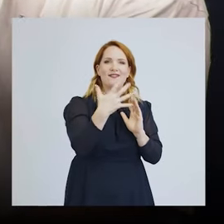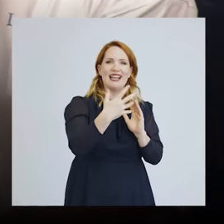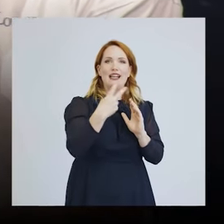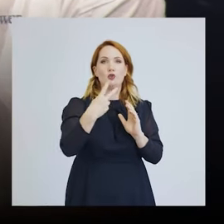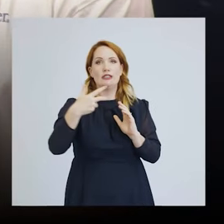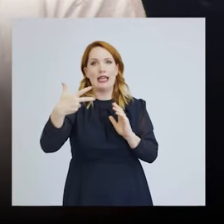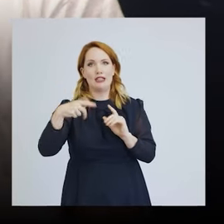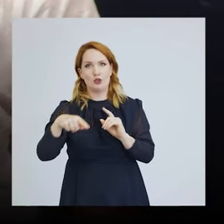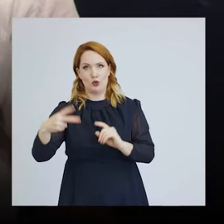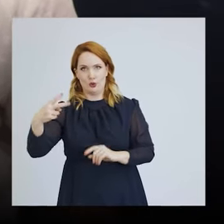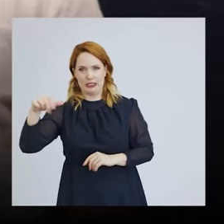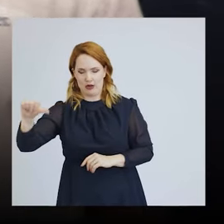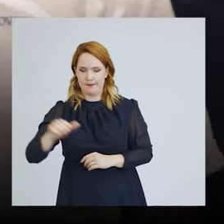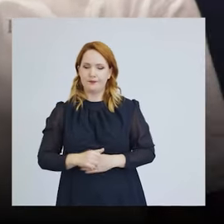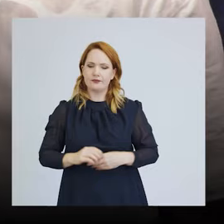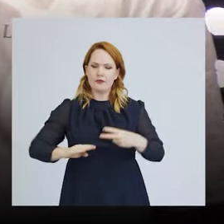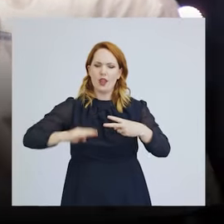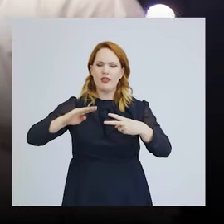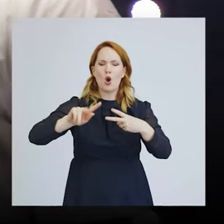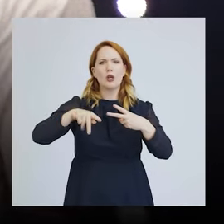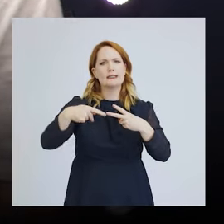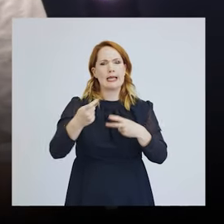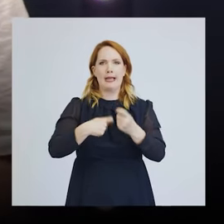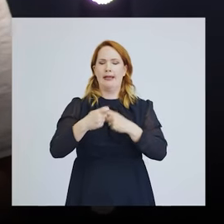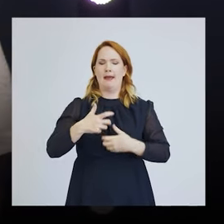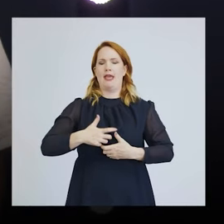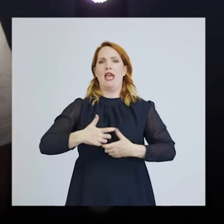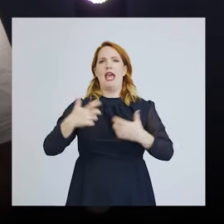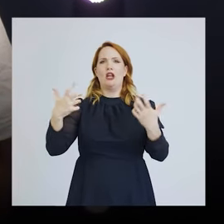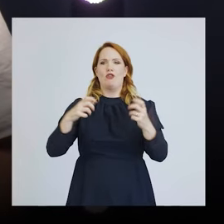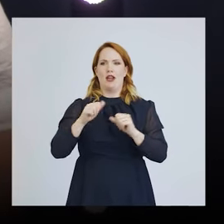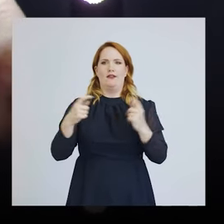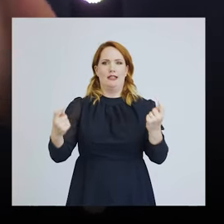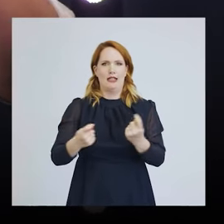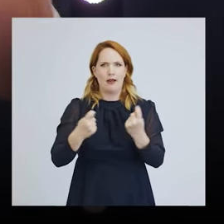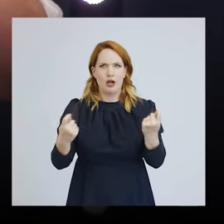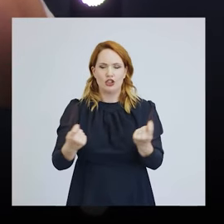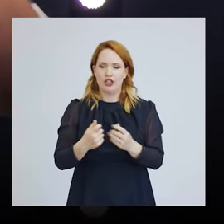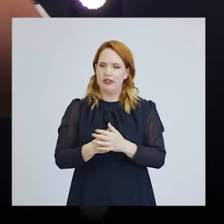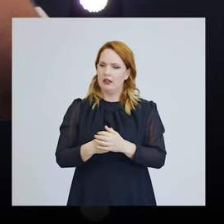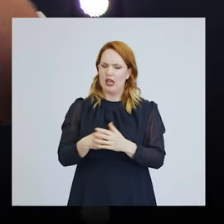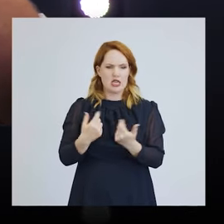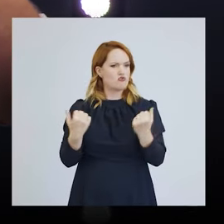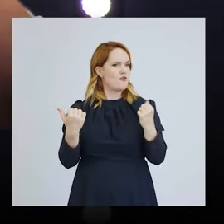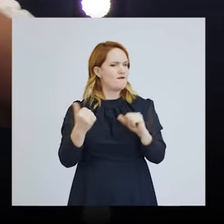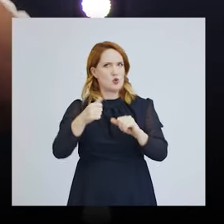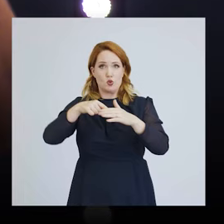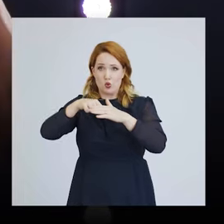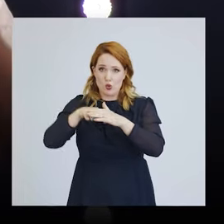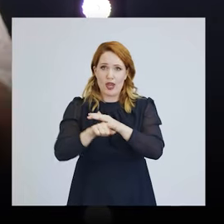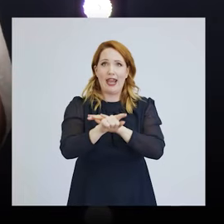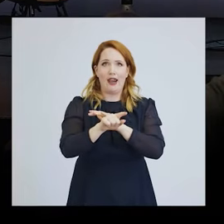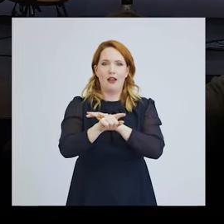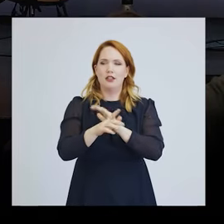Luke 15, verse 28 to 29, the oldest son became angry. This is after he had celebration and he